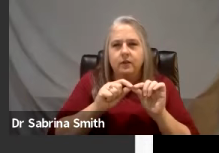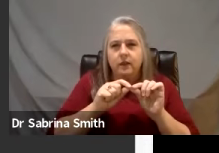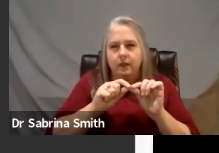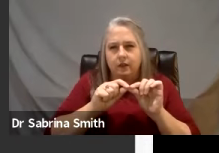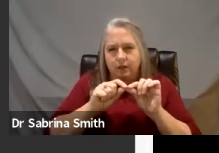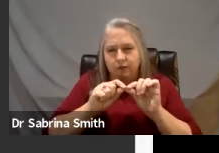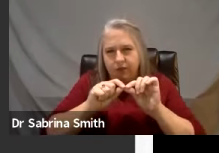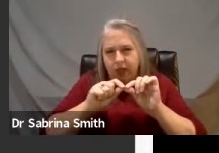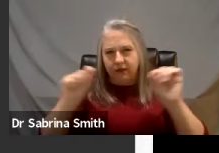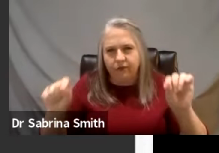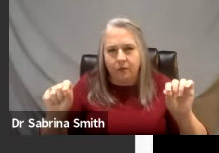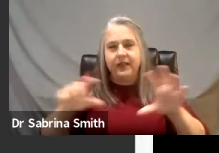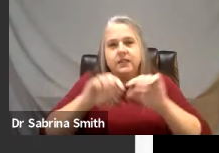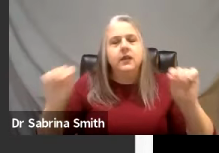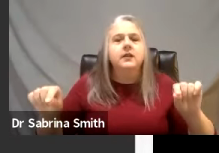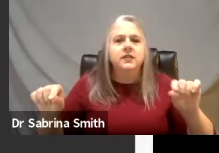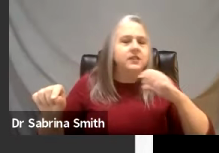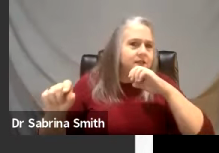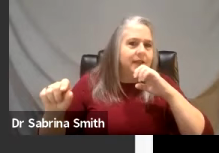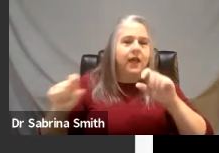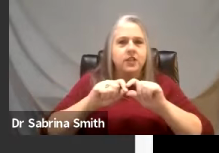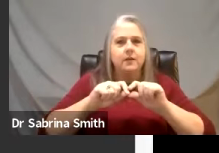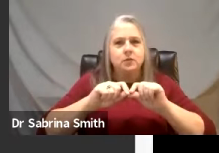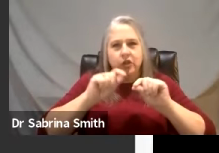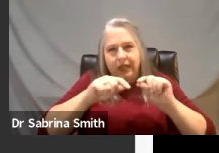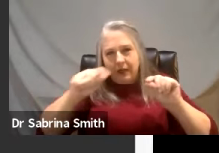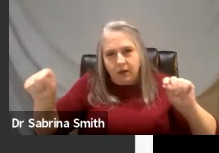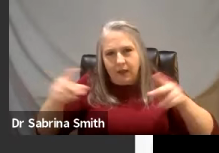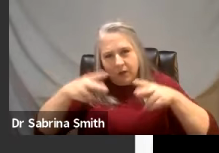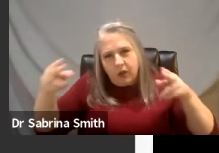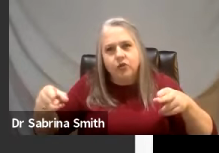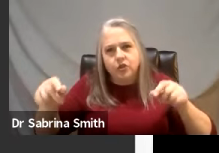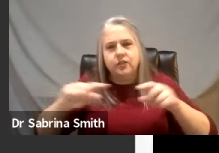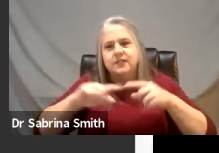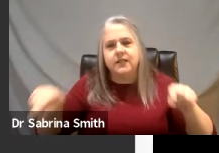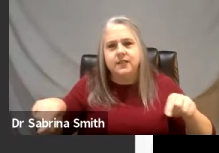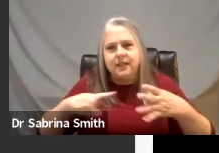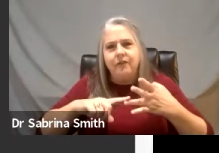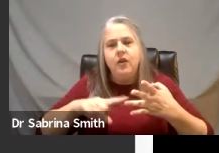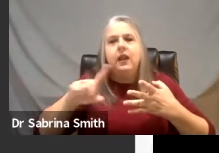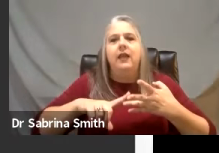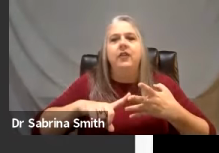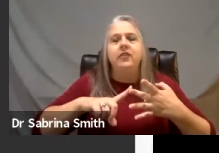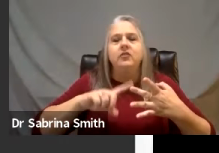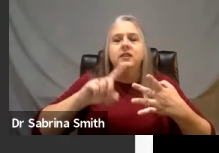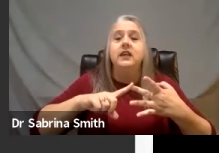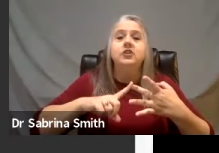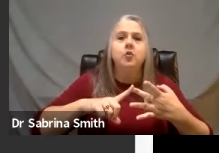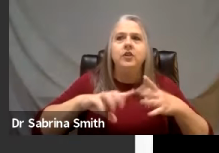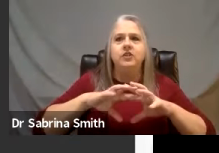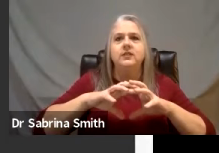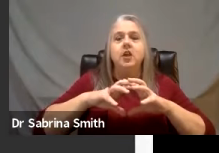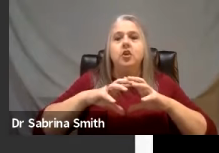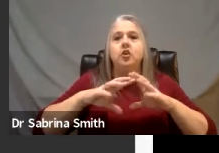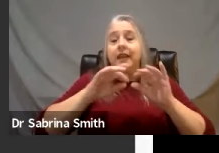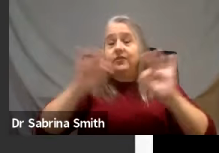the not the complete sentence a lot of times, but you're getting like closer to the sentence level. And then there's sentential,